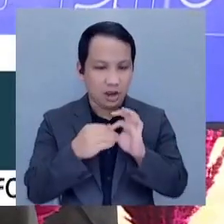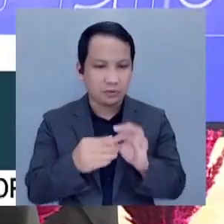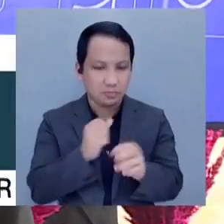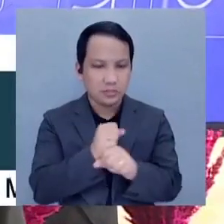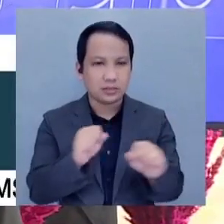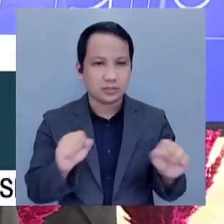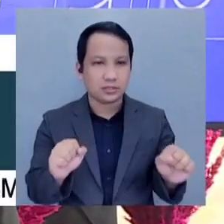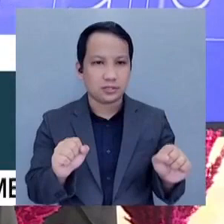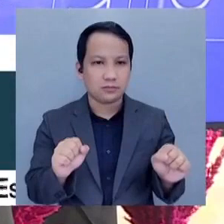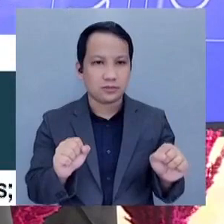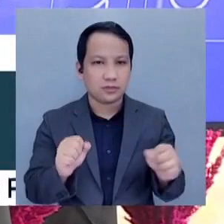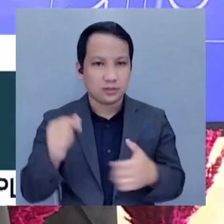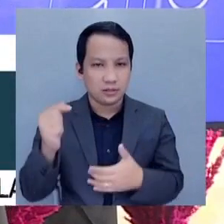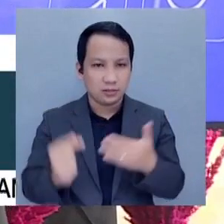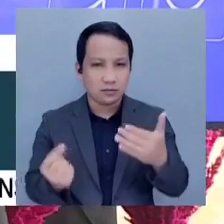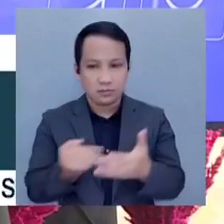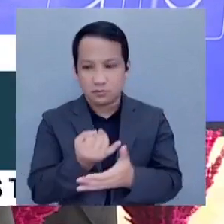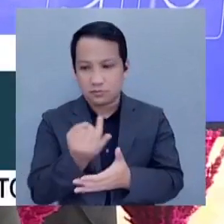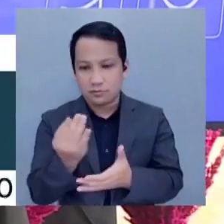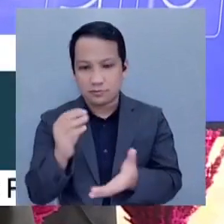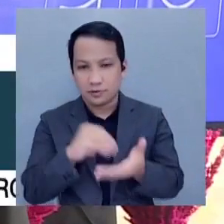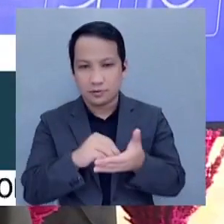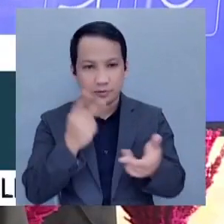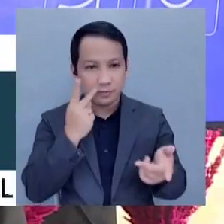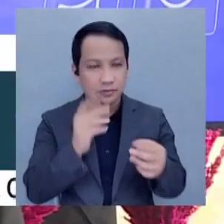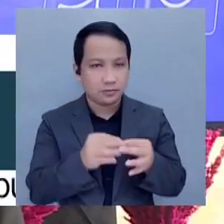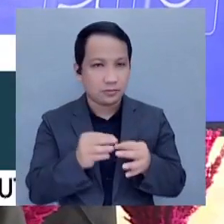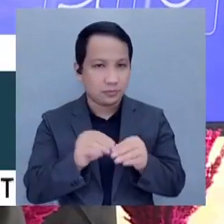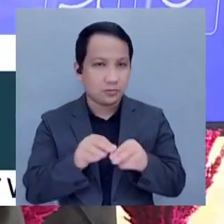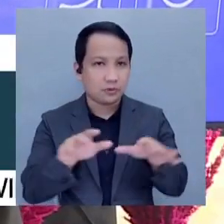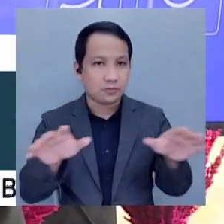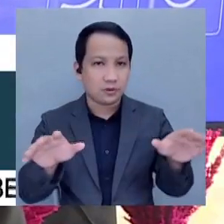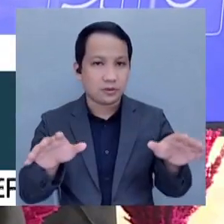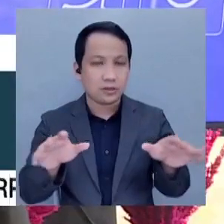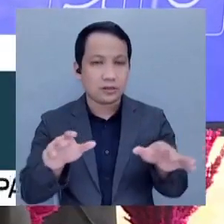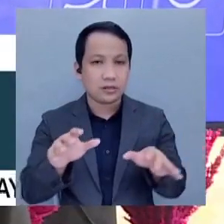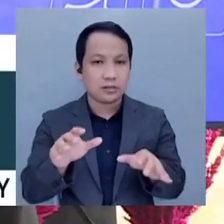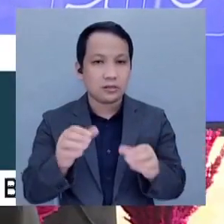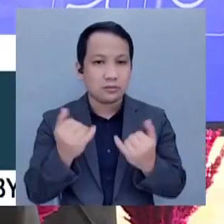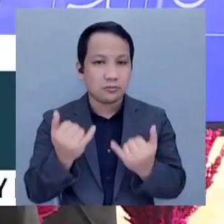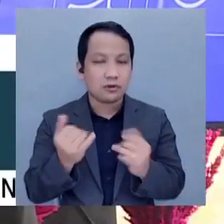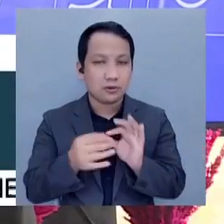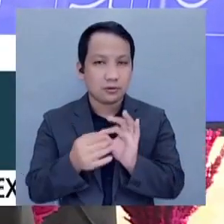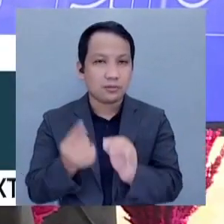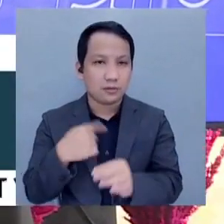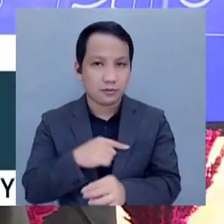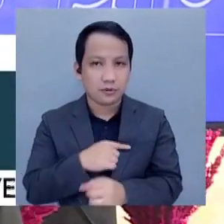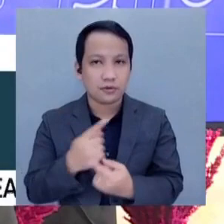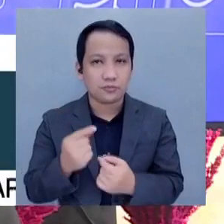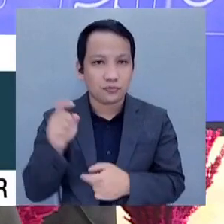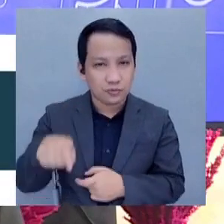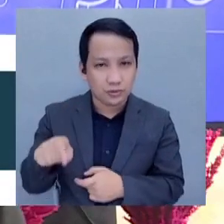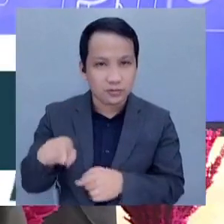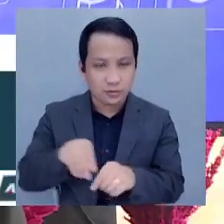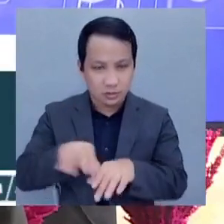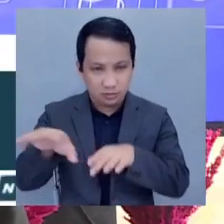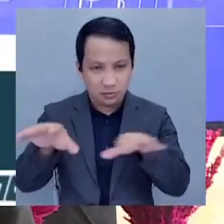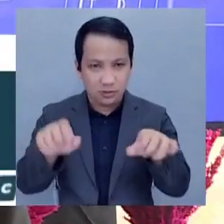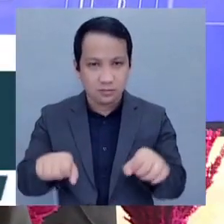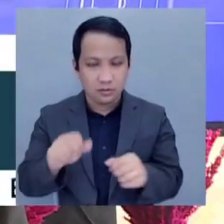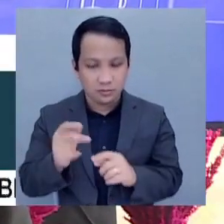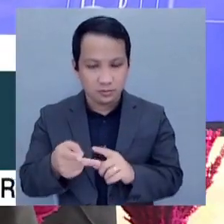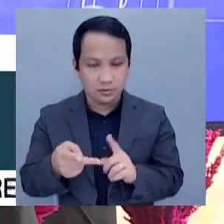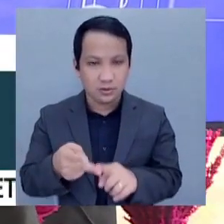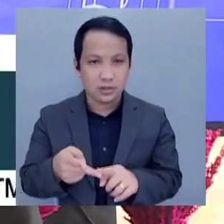those numbers that can be of spam nature or scam nature, we will do the necessary to block. Second things, we are